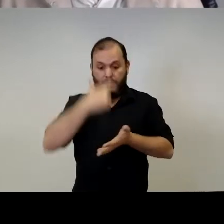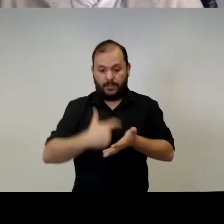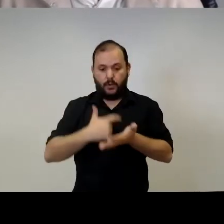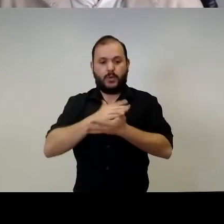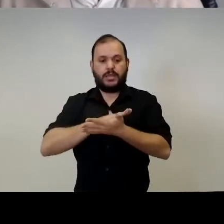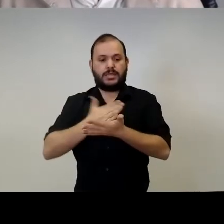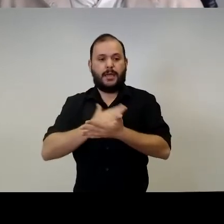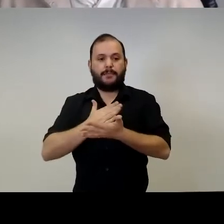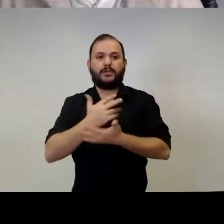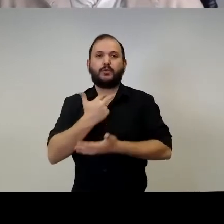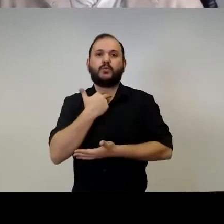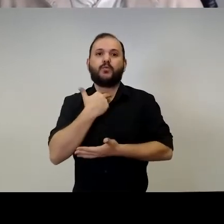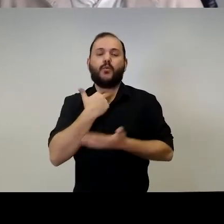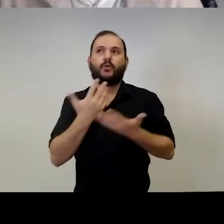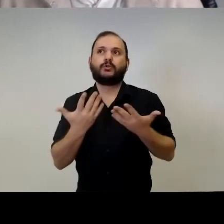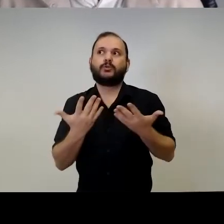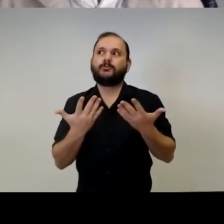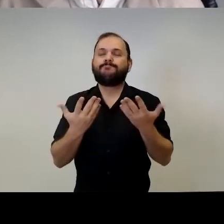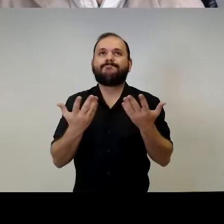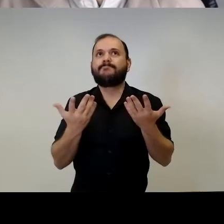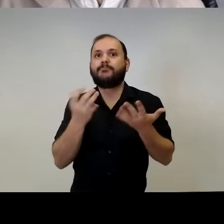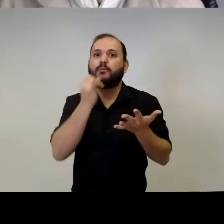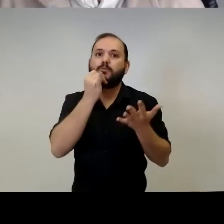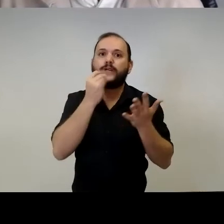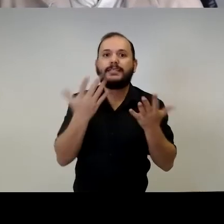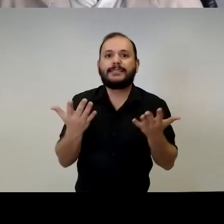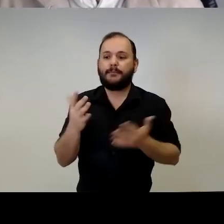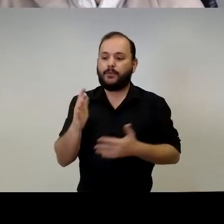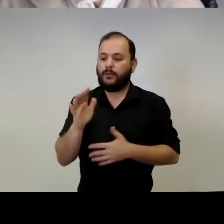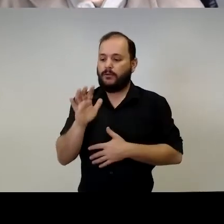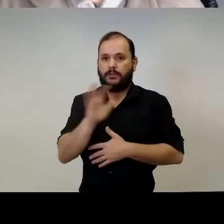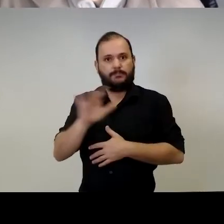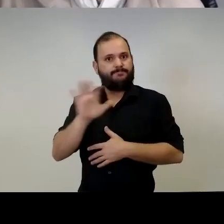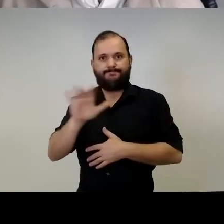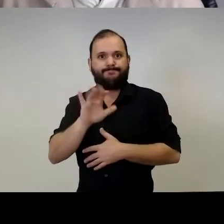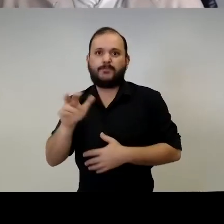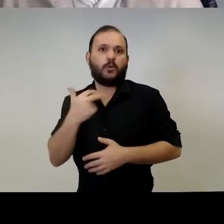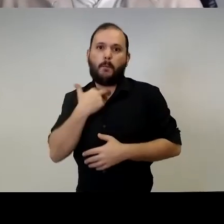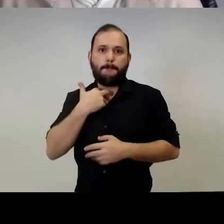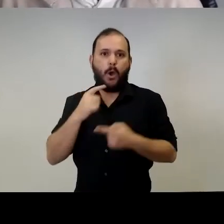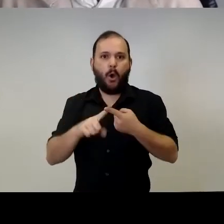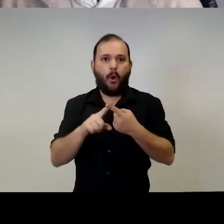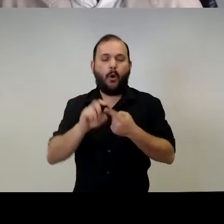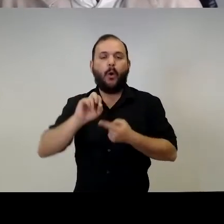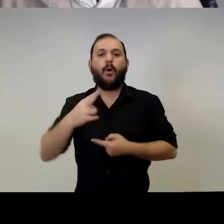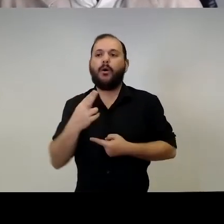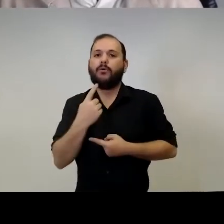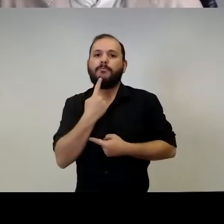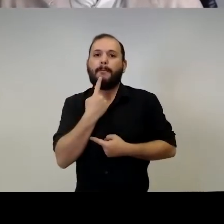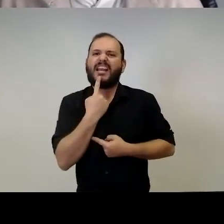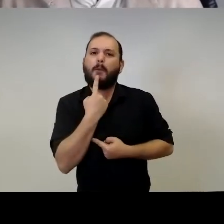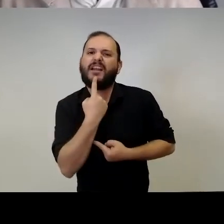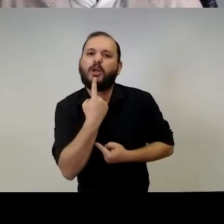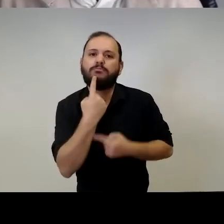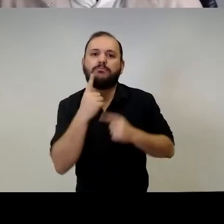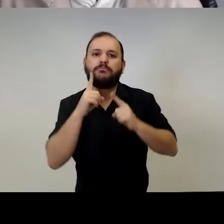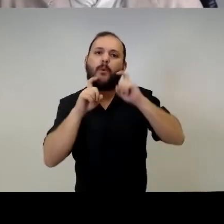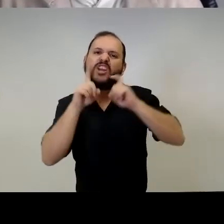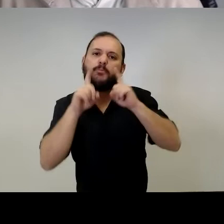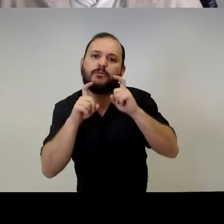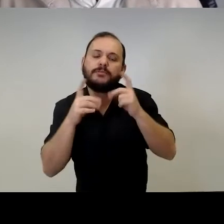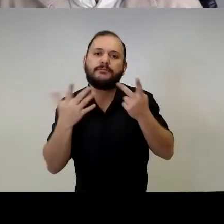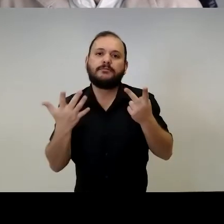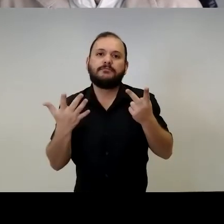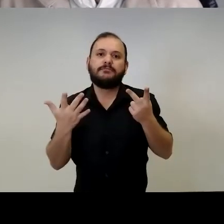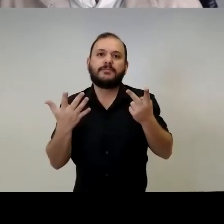use the, let's say, a finger-spelled word or a mouthed word in sign language, and you decide